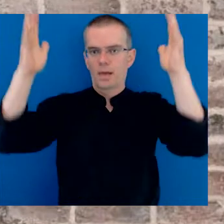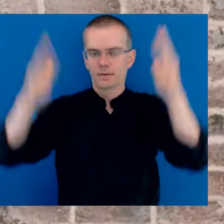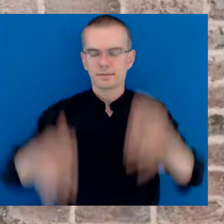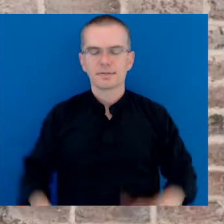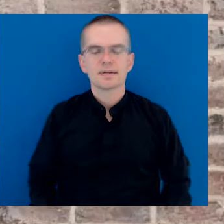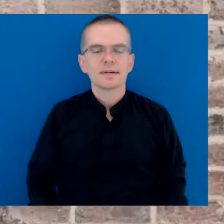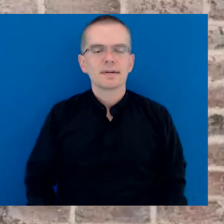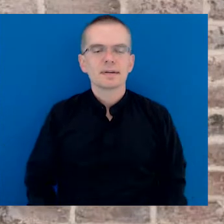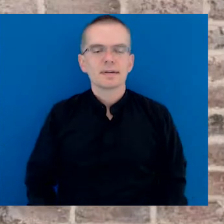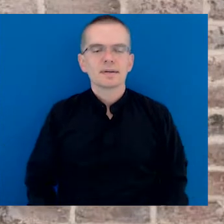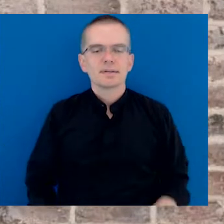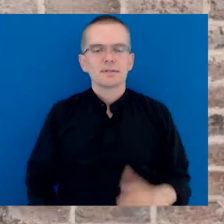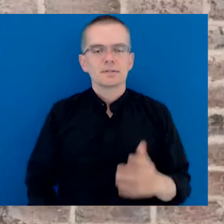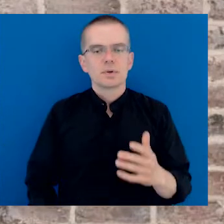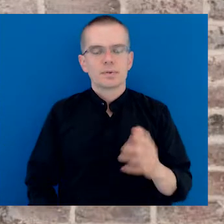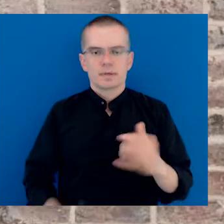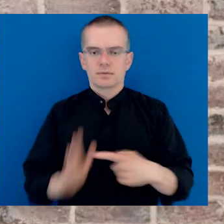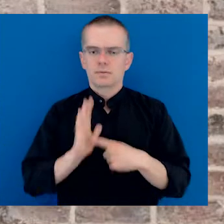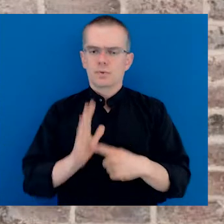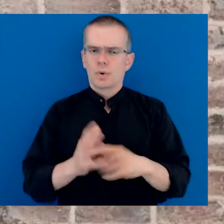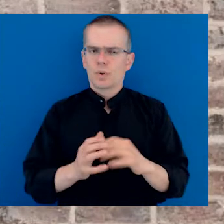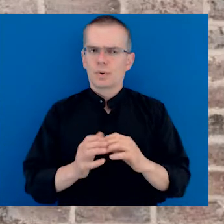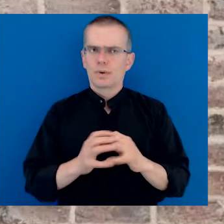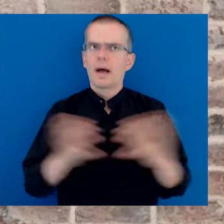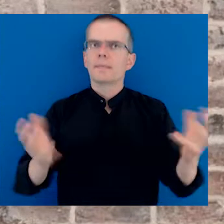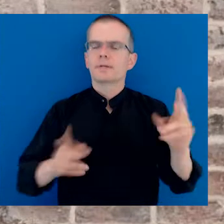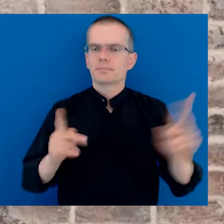again, that shows how beloved he was. And